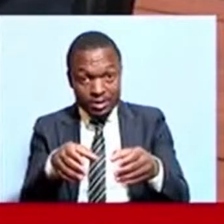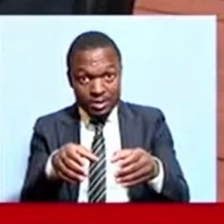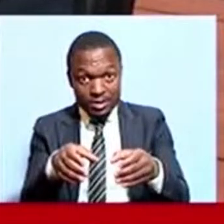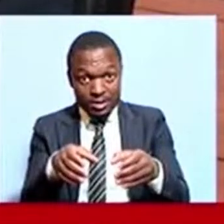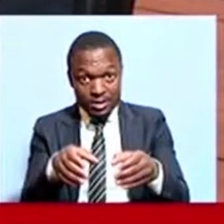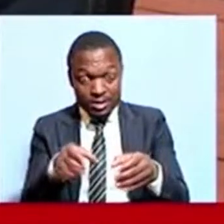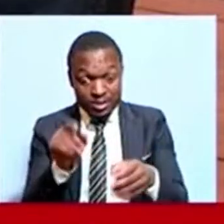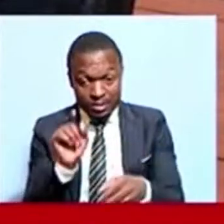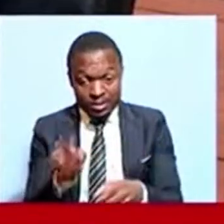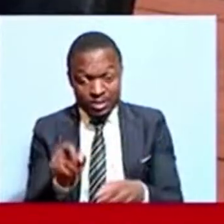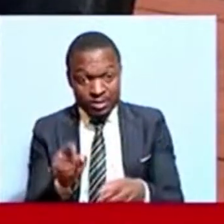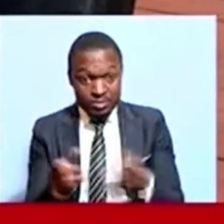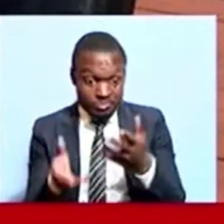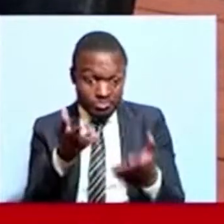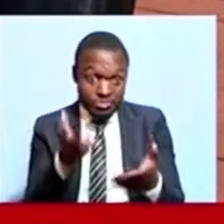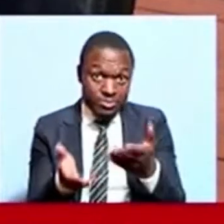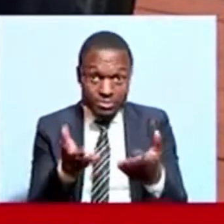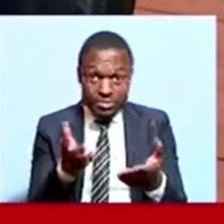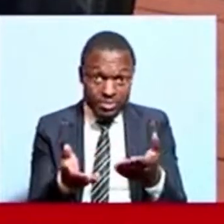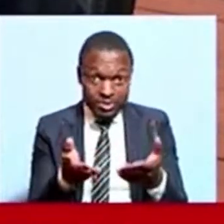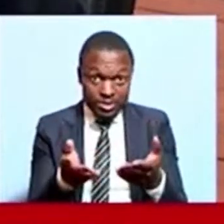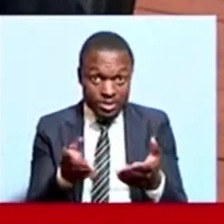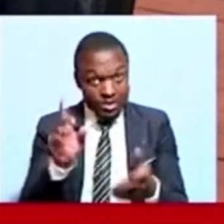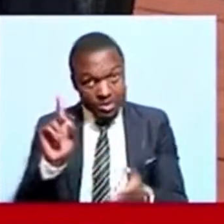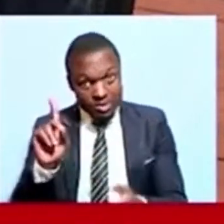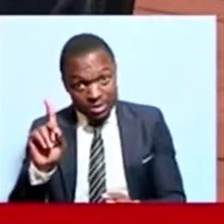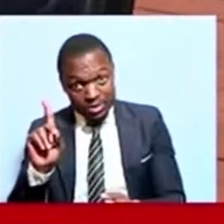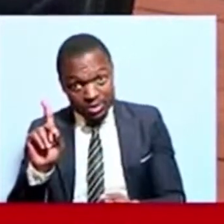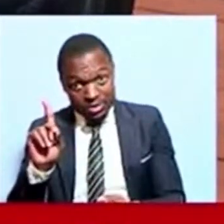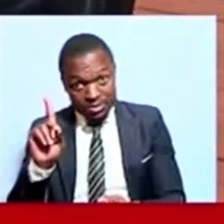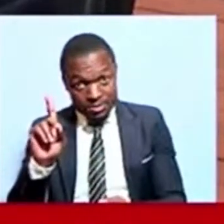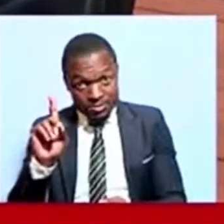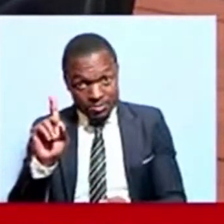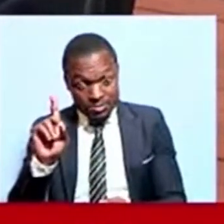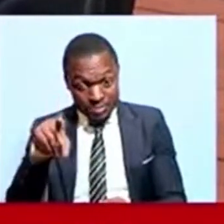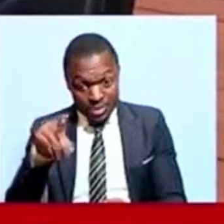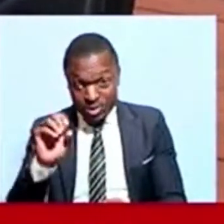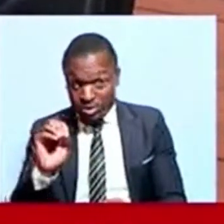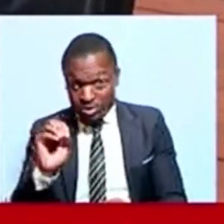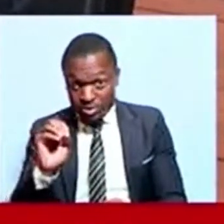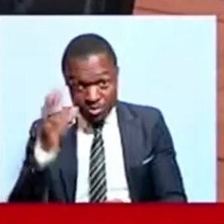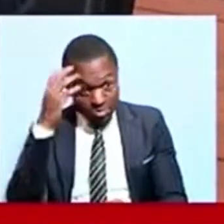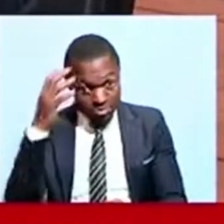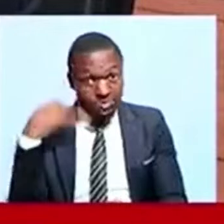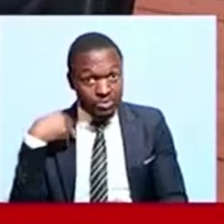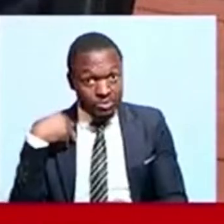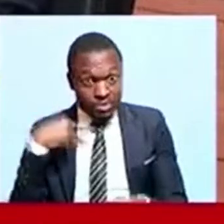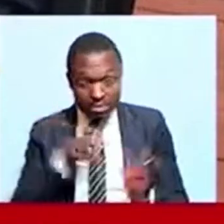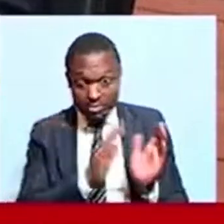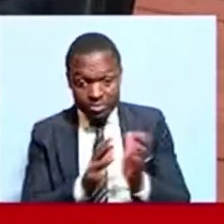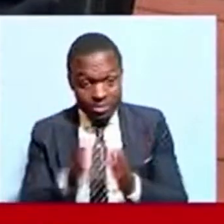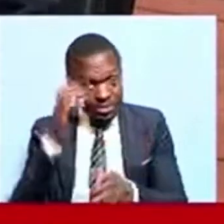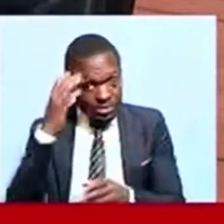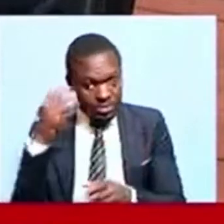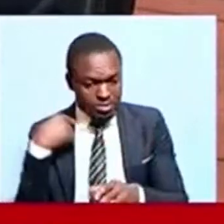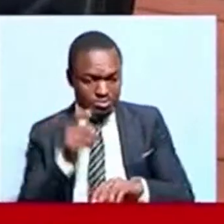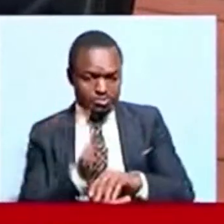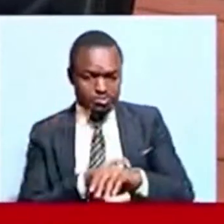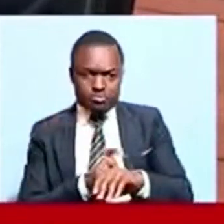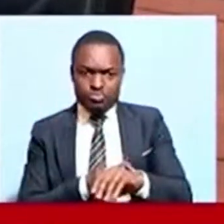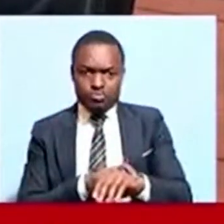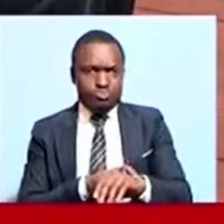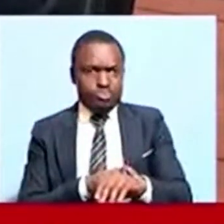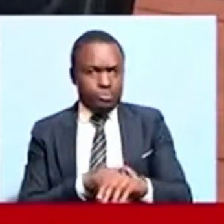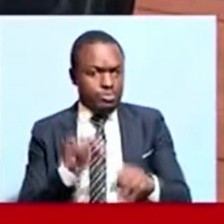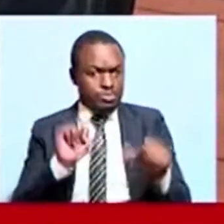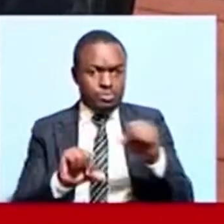in the DPO's office, that they have been found in the social economic planner's office. At the time of audit, they couldn't avail